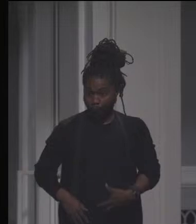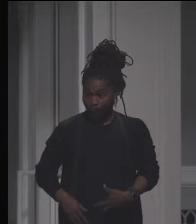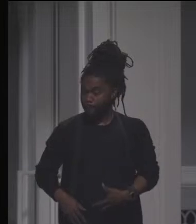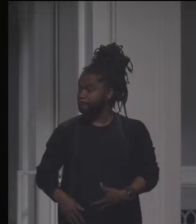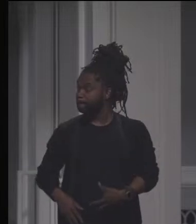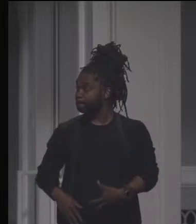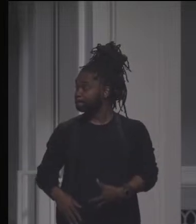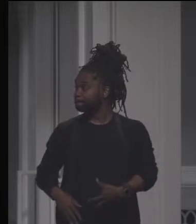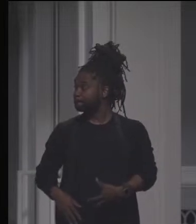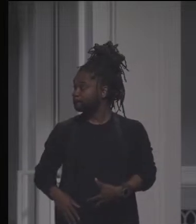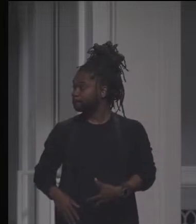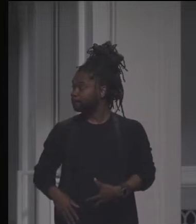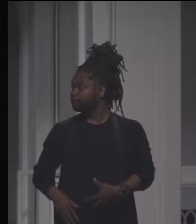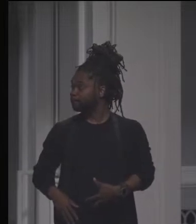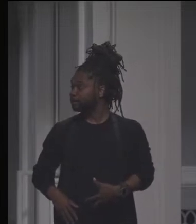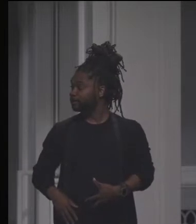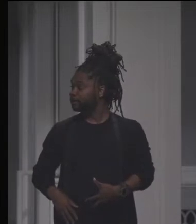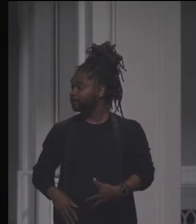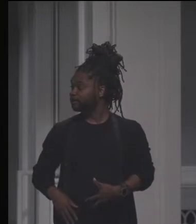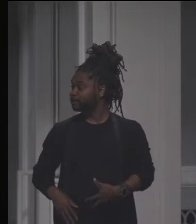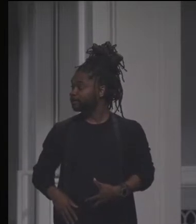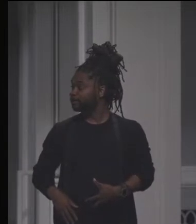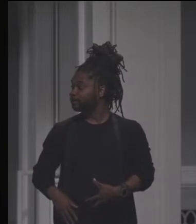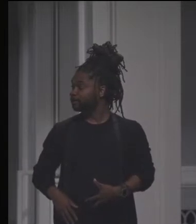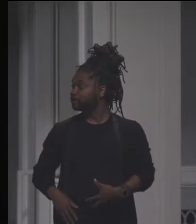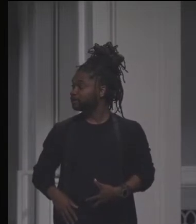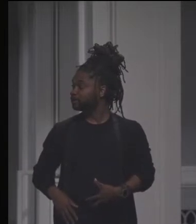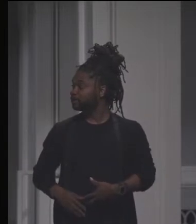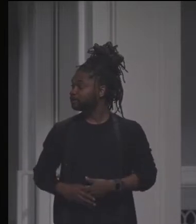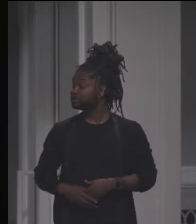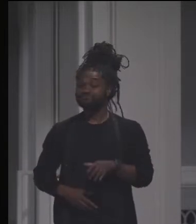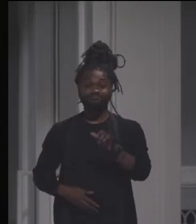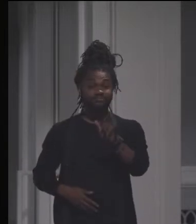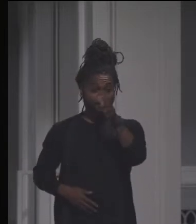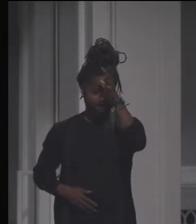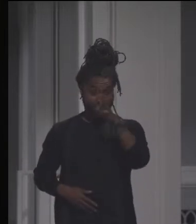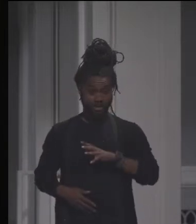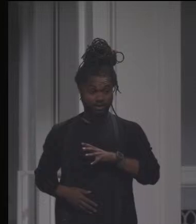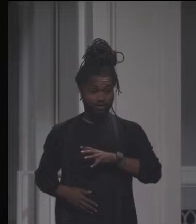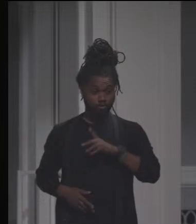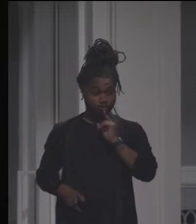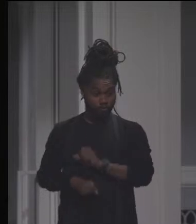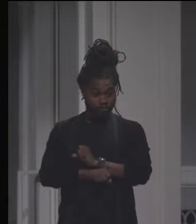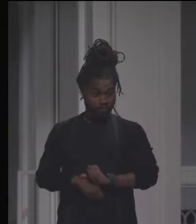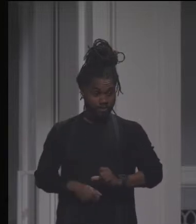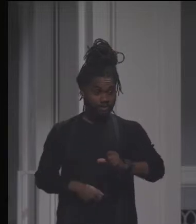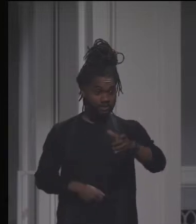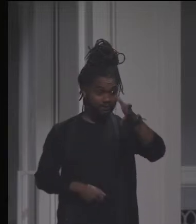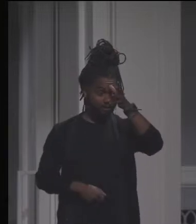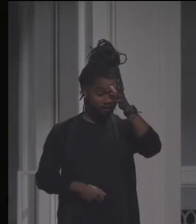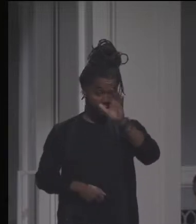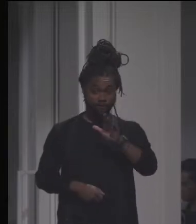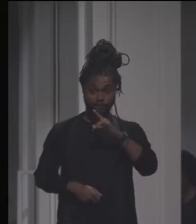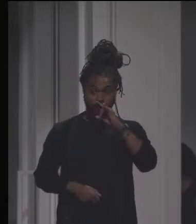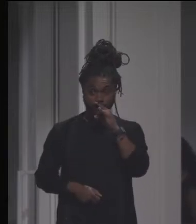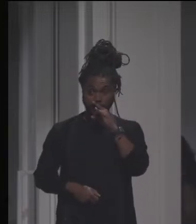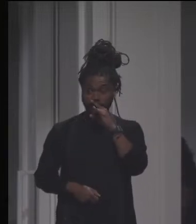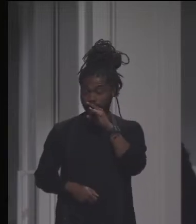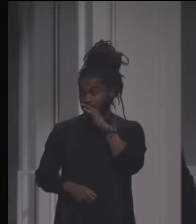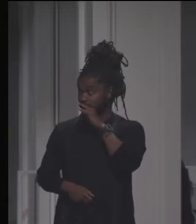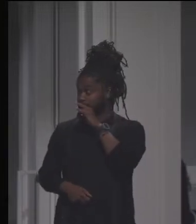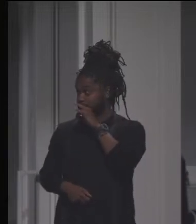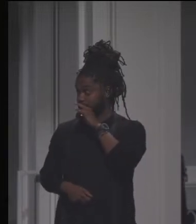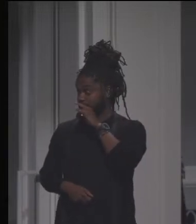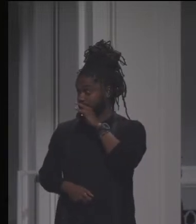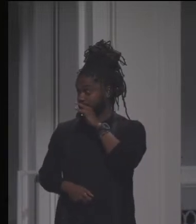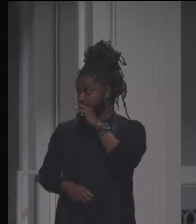tumbling, so that it was begotten in your womb. That man is the father of your child. Let it be found out who